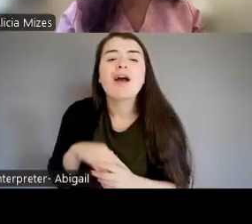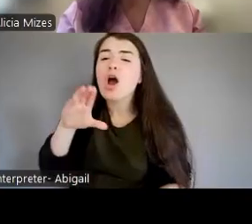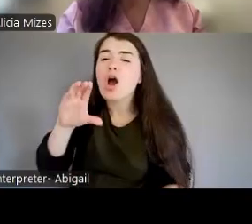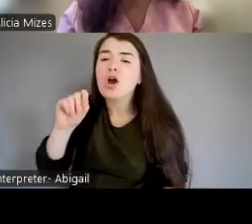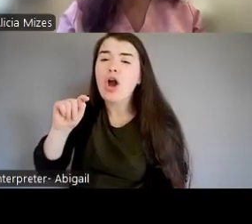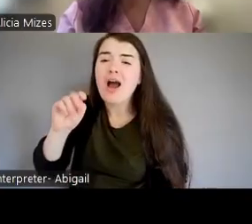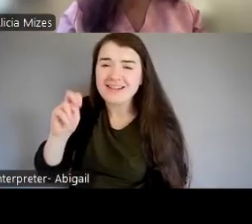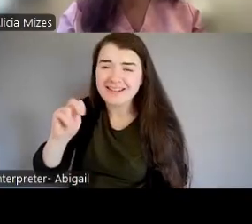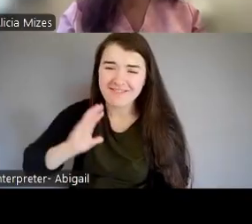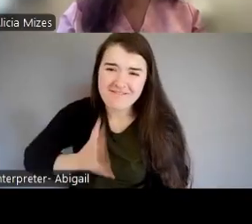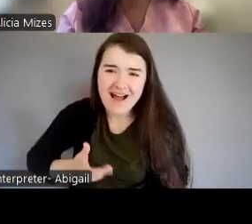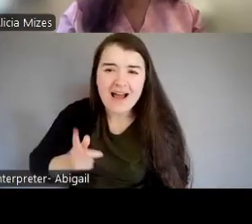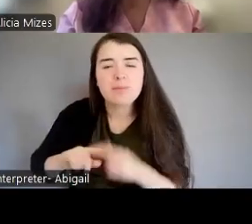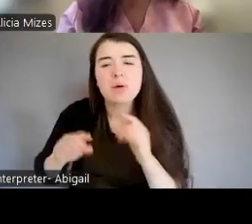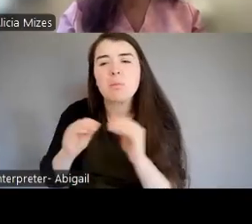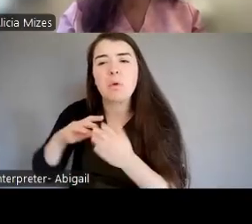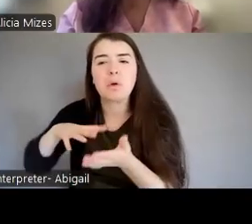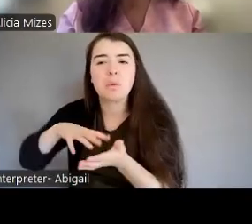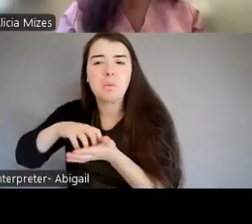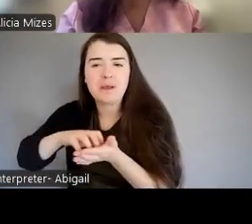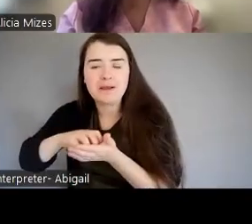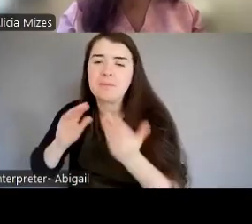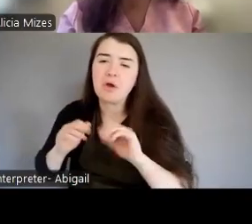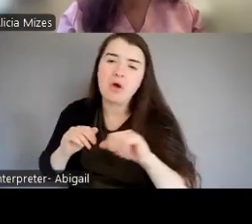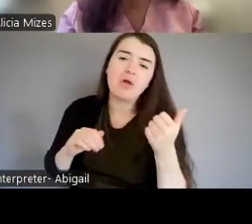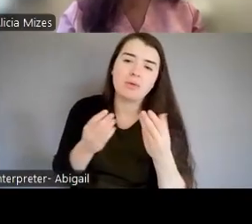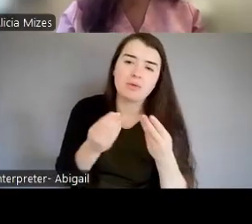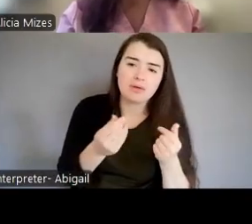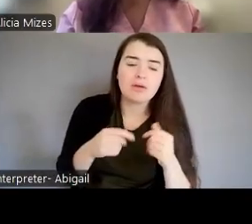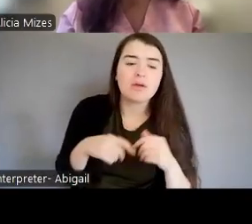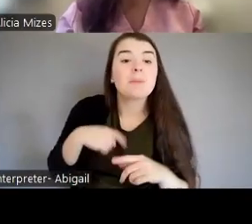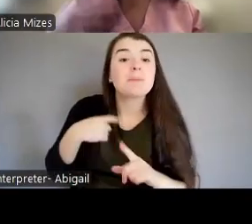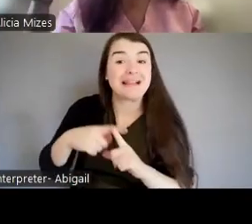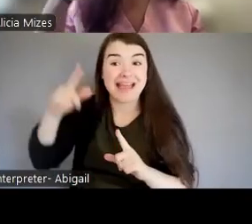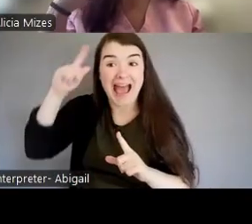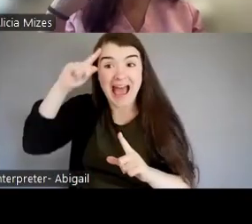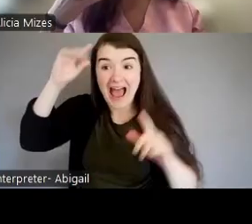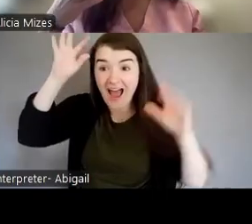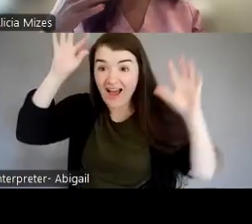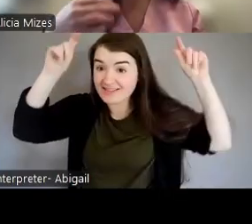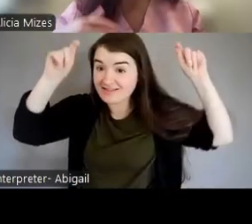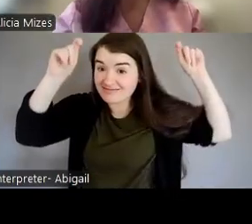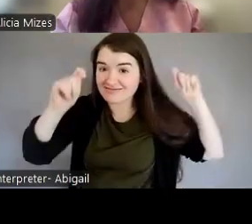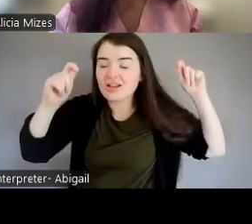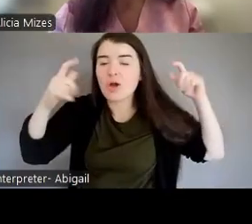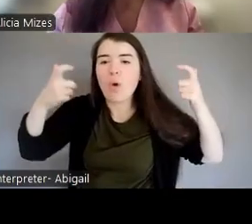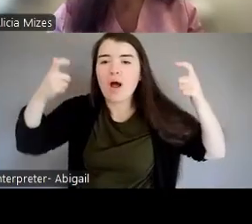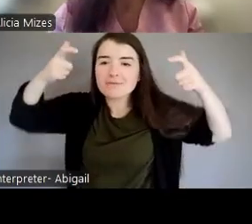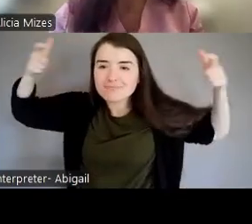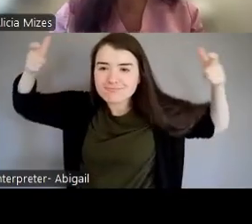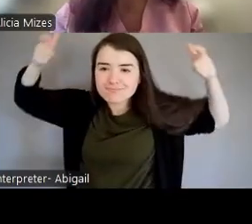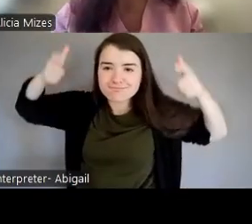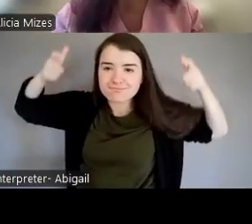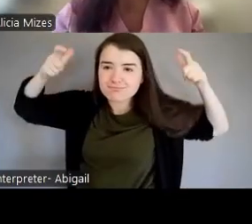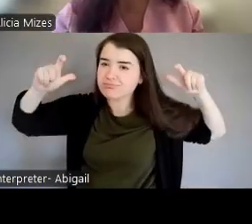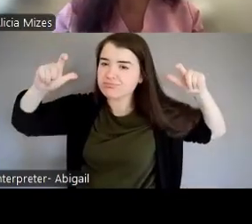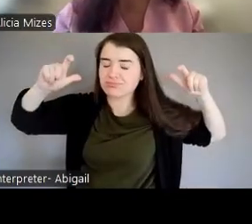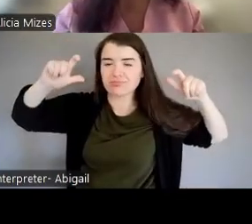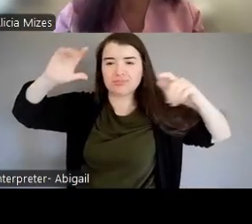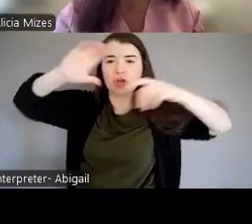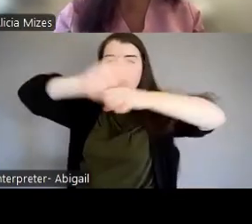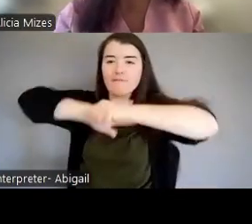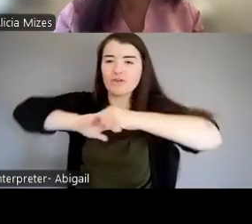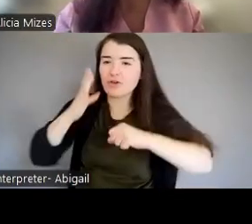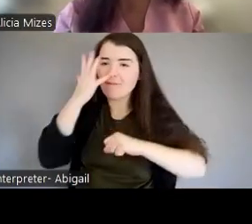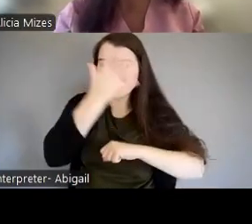you want to use a wide brimmed hat. A wide brimmed hat is really great at preventing sun exposure on your face. As I just mentioned, you really